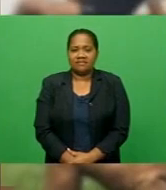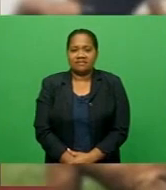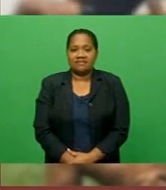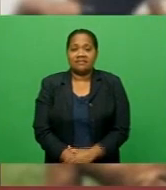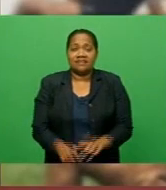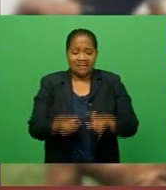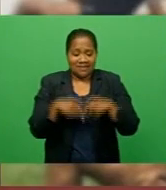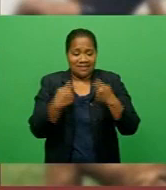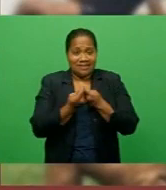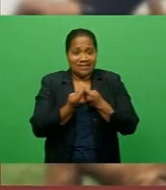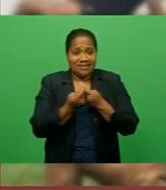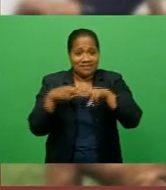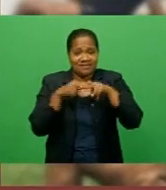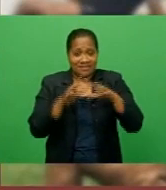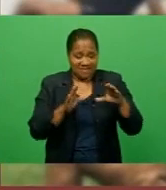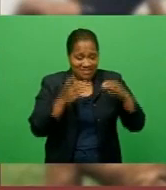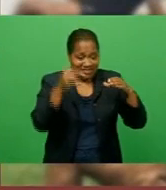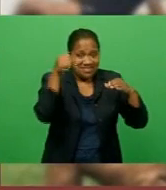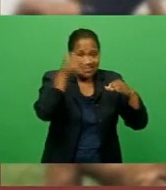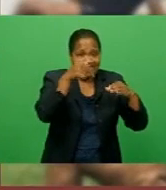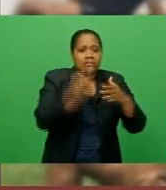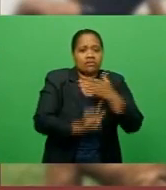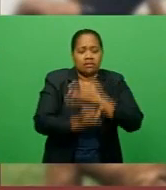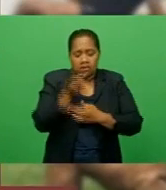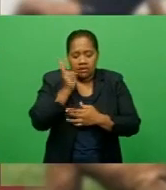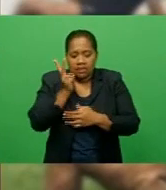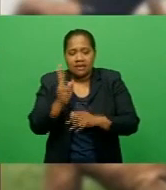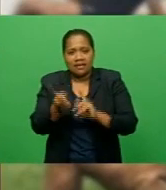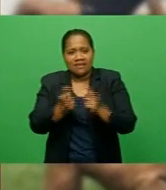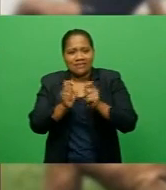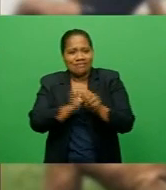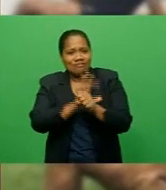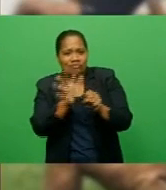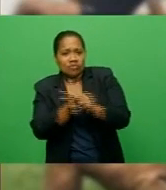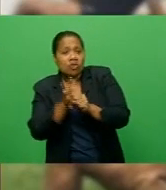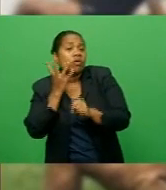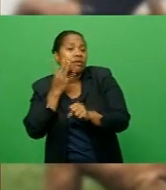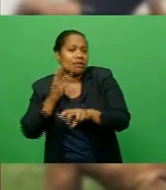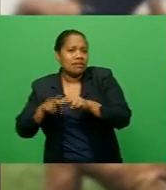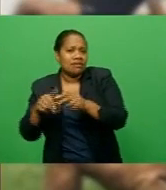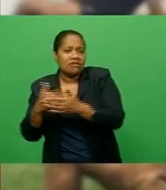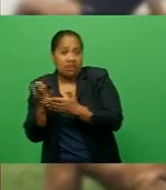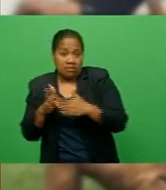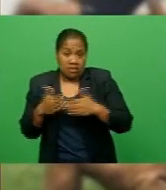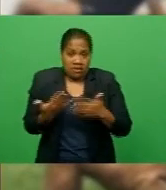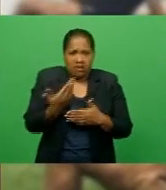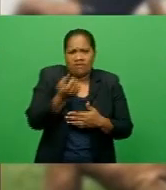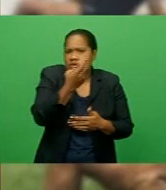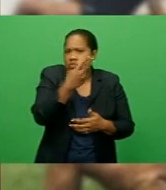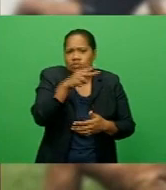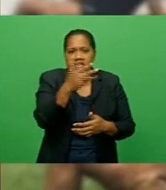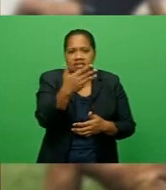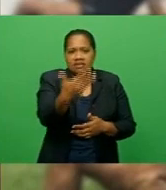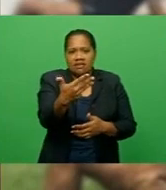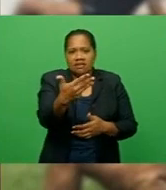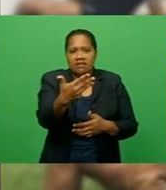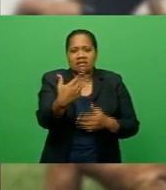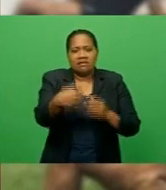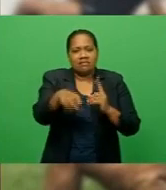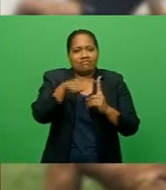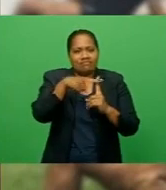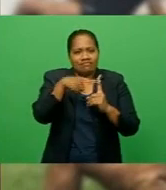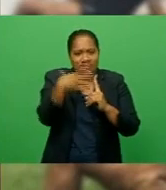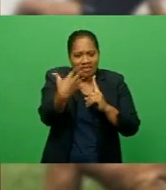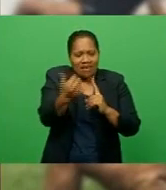The flying Fijians will have another round of tests for COVID-19 on Friday. At the moment, there are 29 positive coronavirus cases